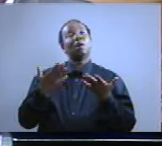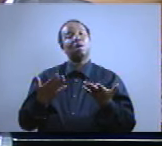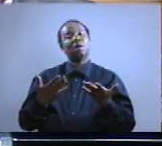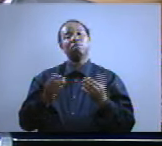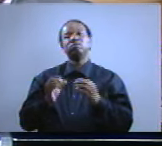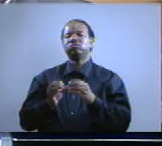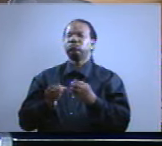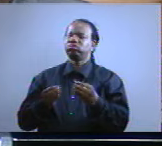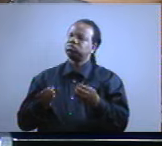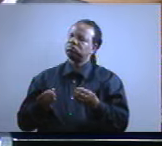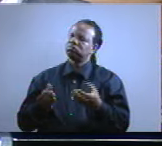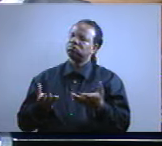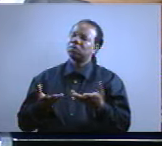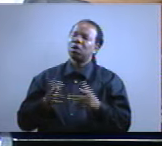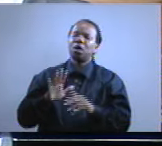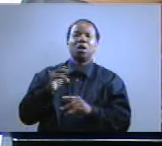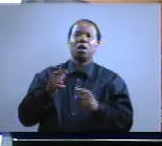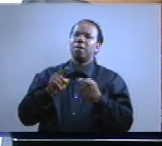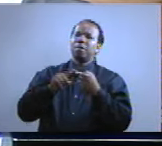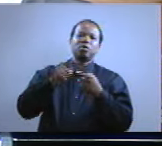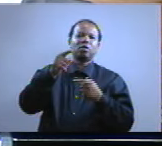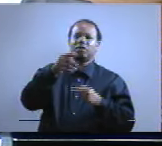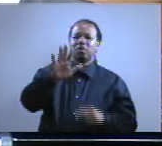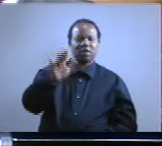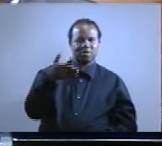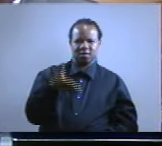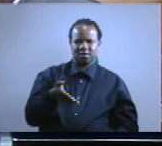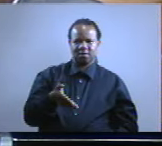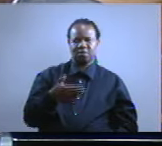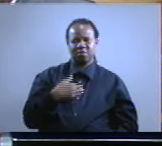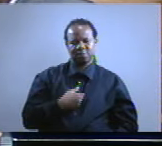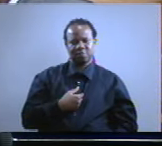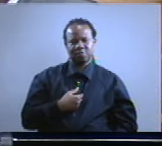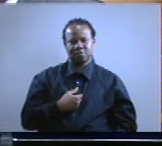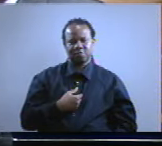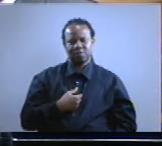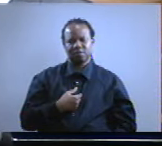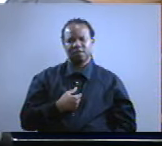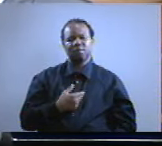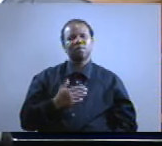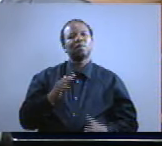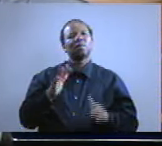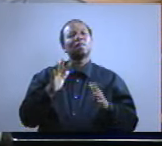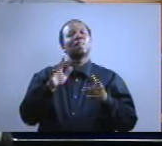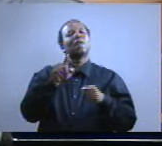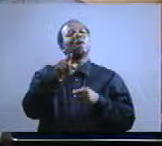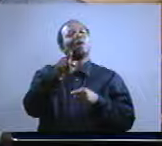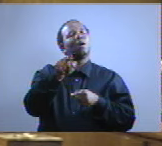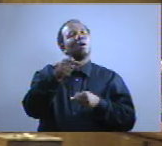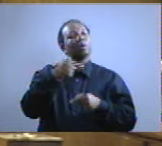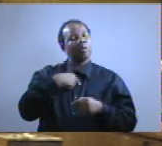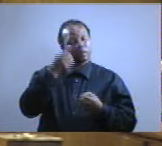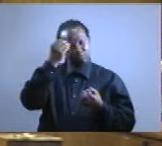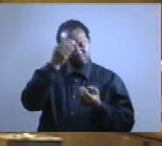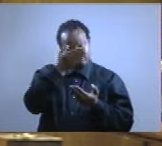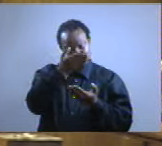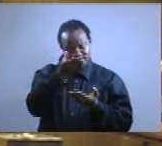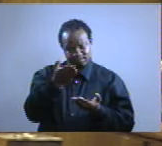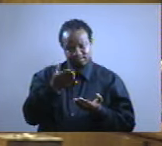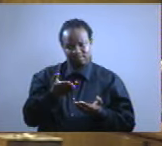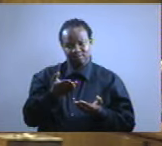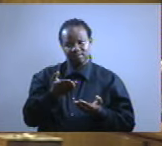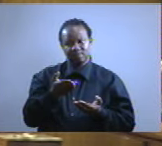called. Point of order, Speaker, right here. Yes, sir. I wish to draw your attention to the fact that quite